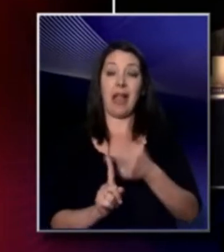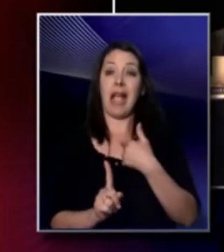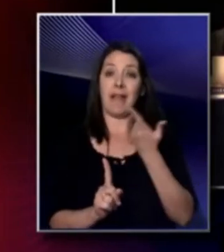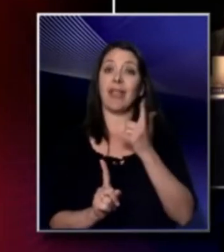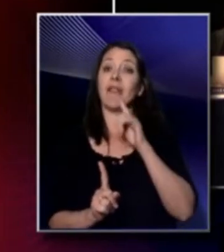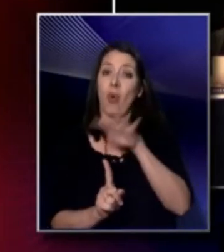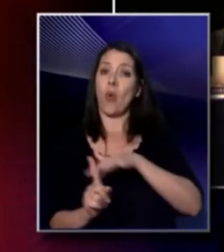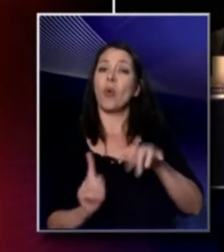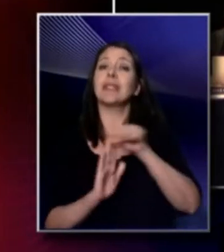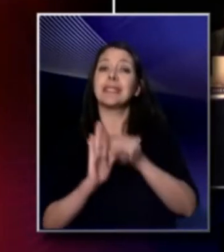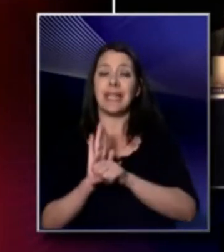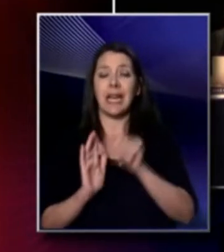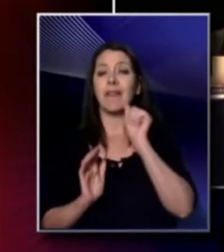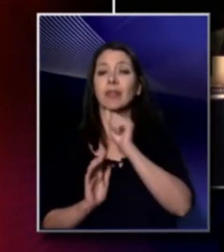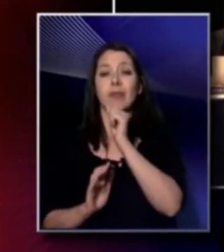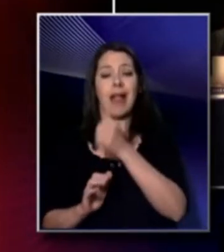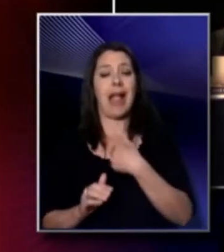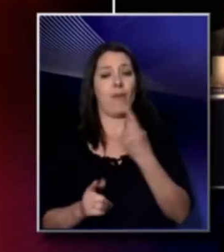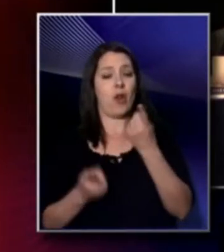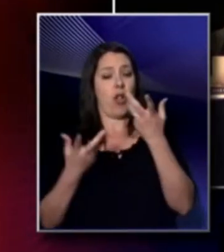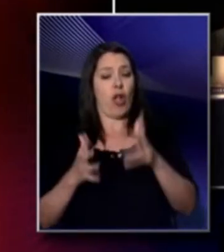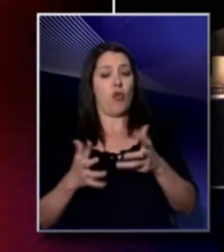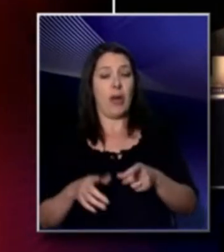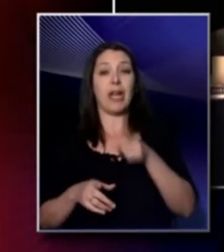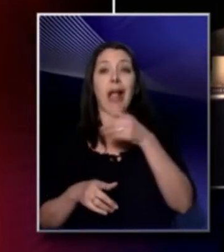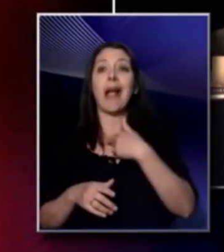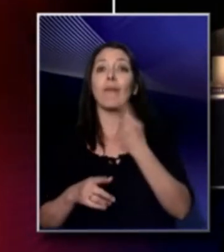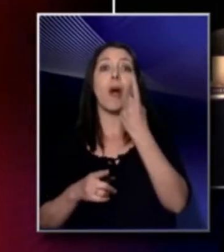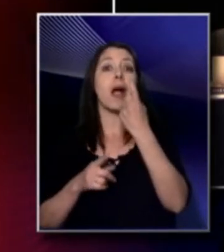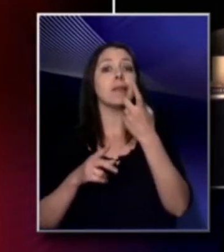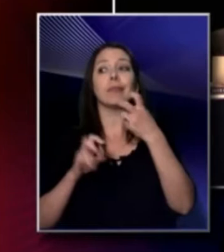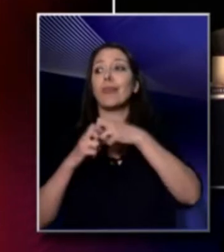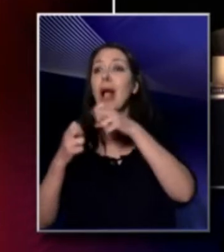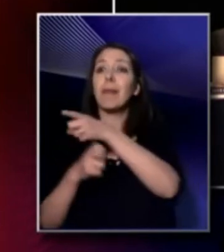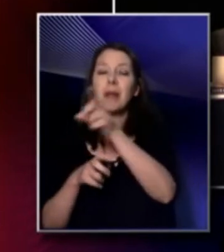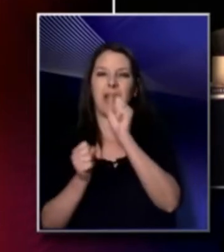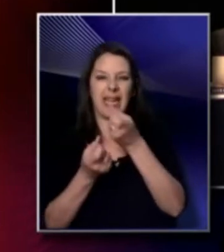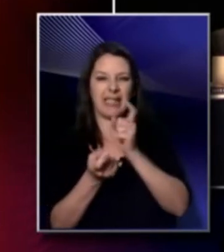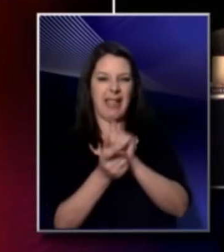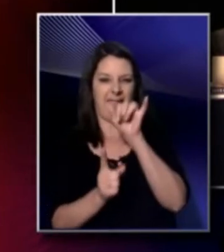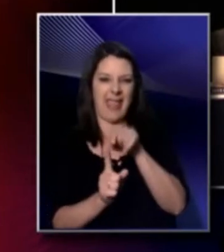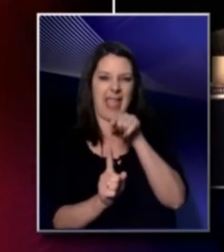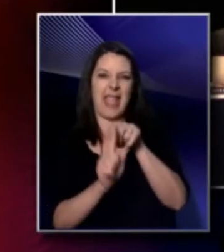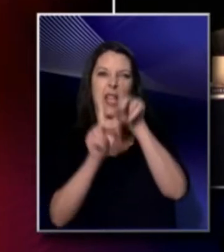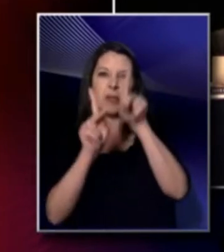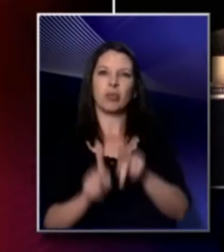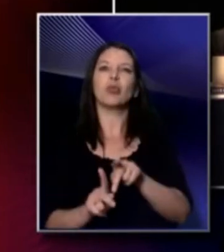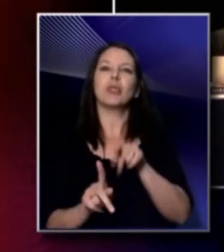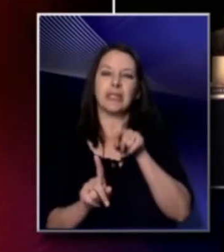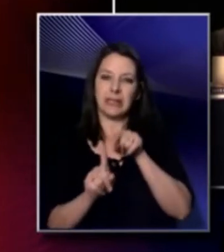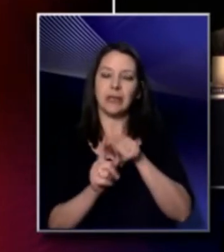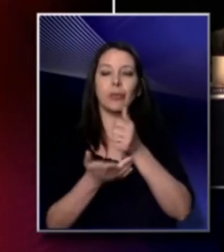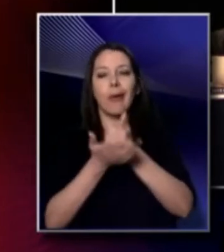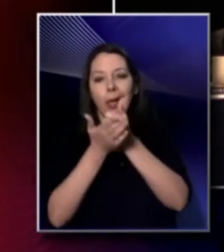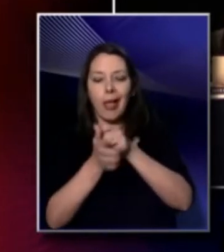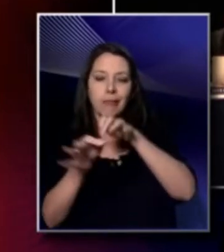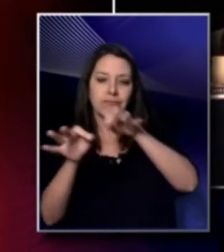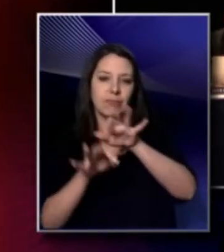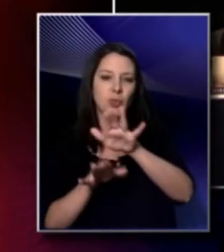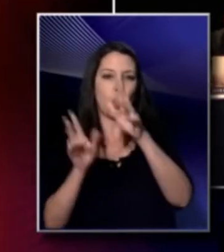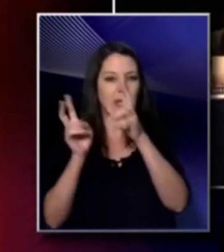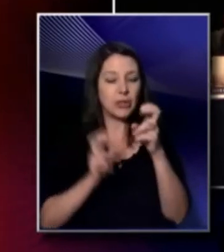Arizona. If you have a problem, you can go to that ombudsman's office and they can resolve things. And we actually could look